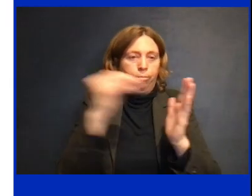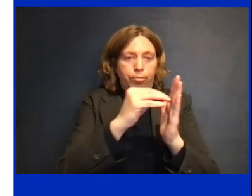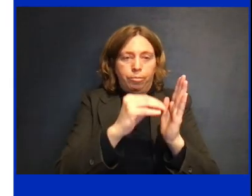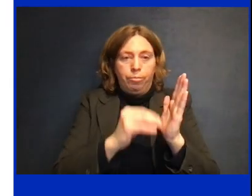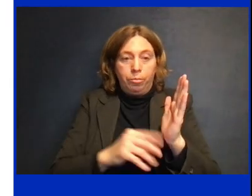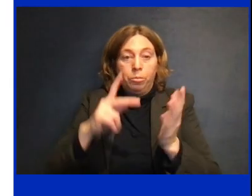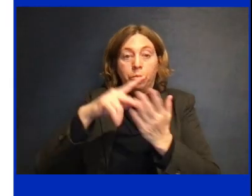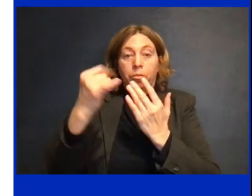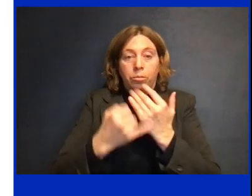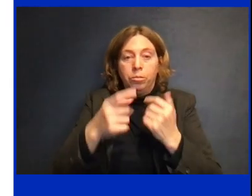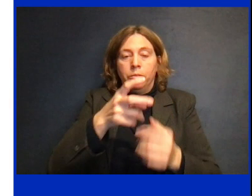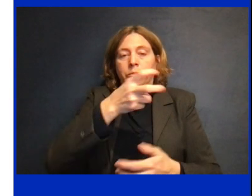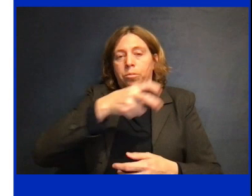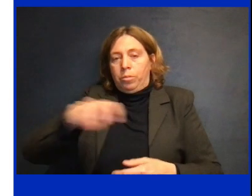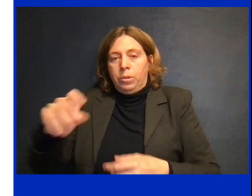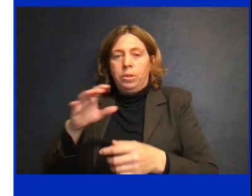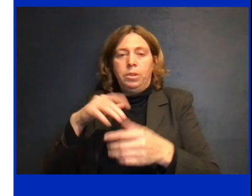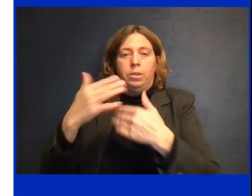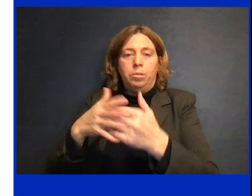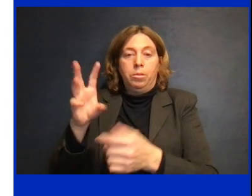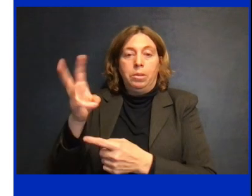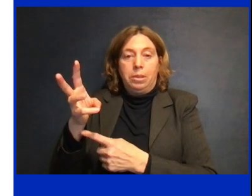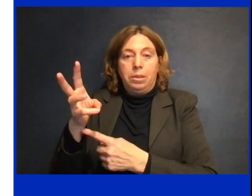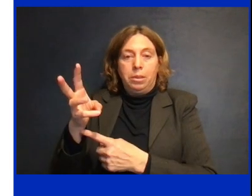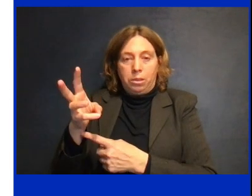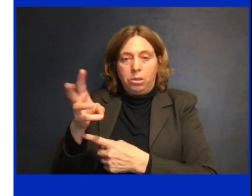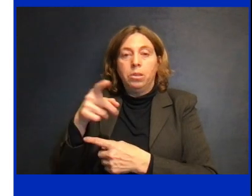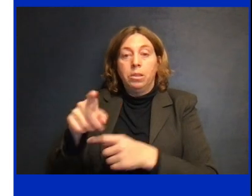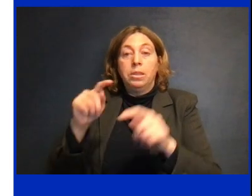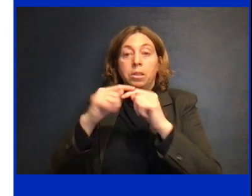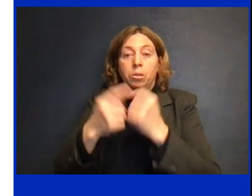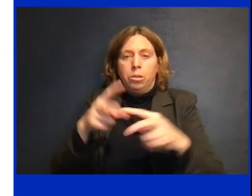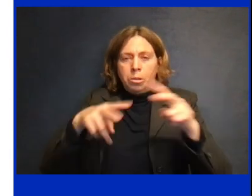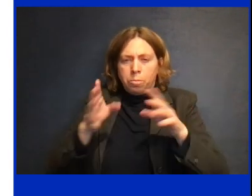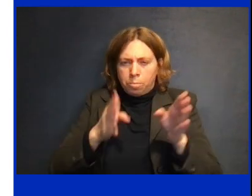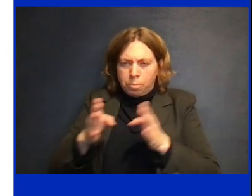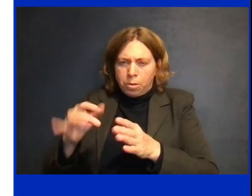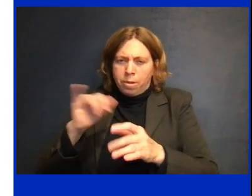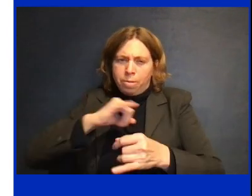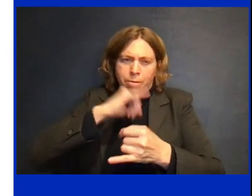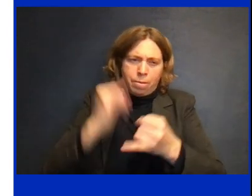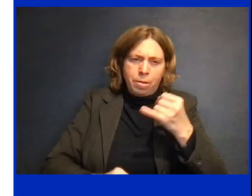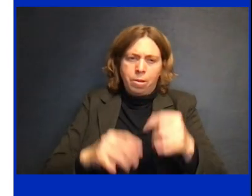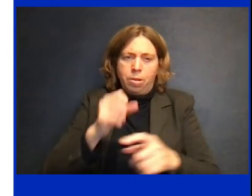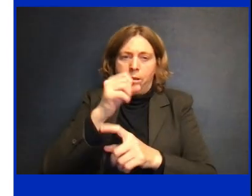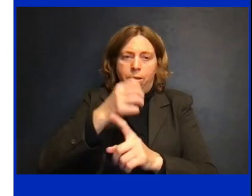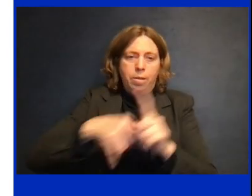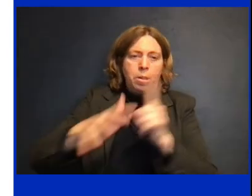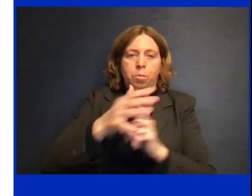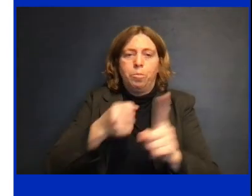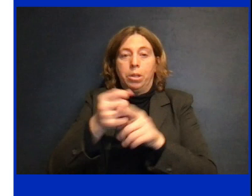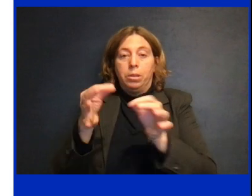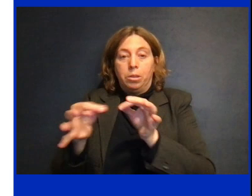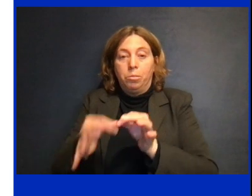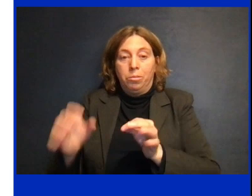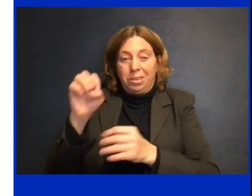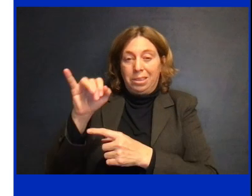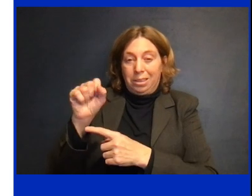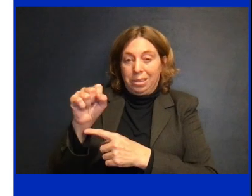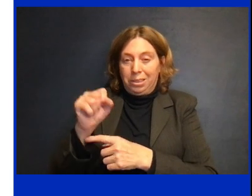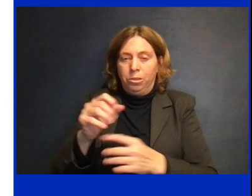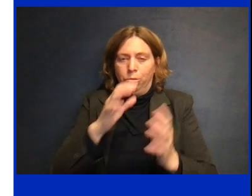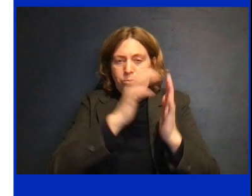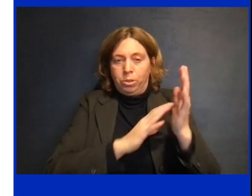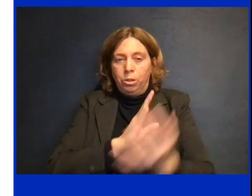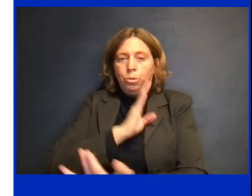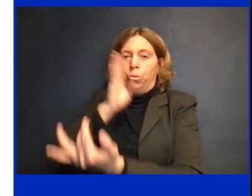progress to Step 6, in which the team will prepare and release a final environmental impact statement and the record of